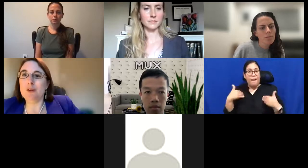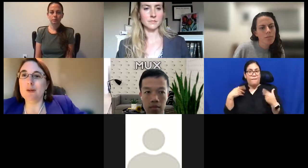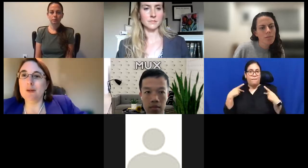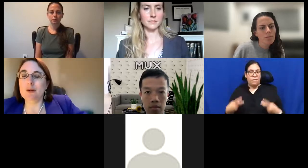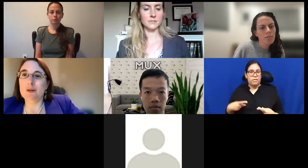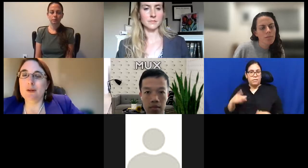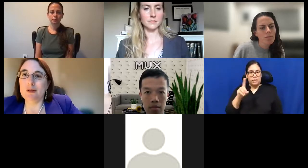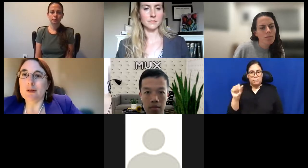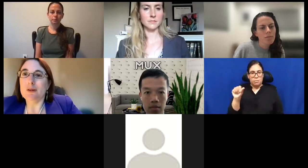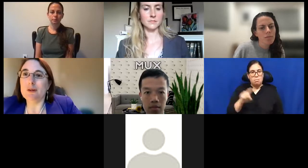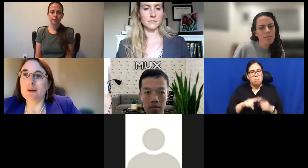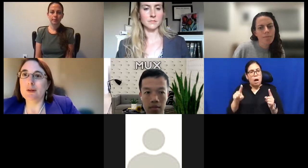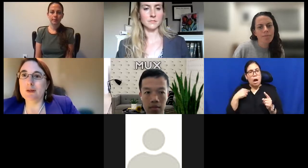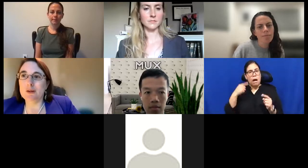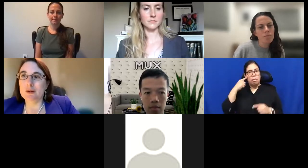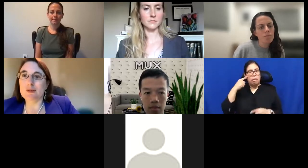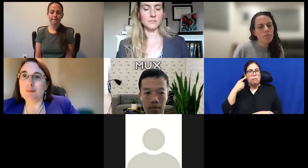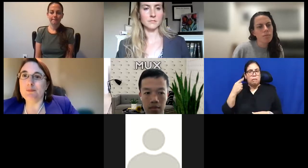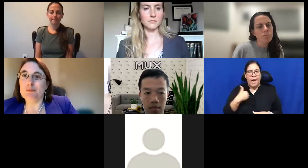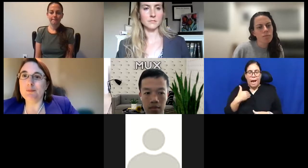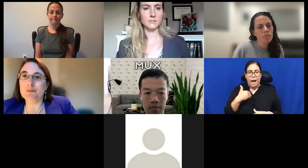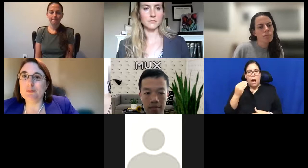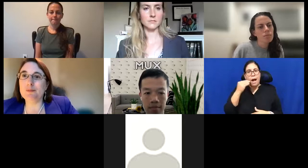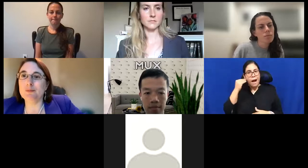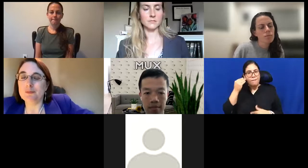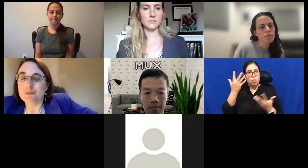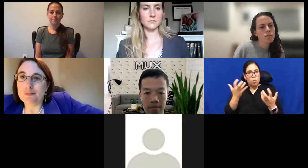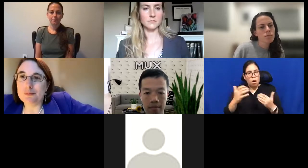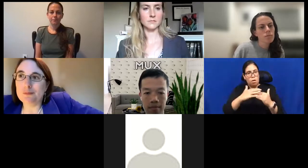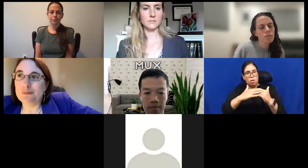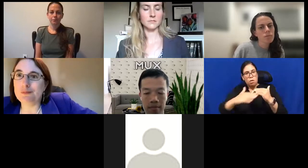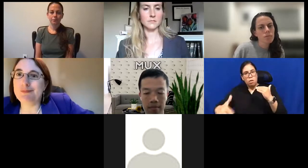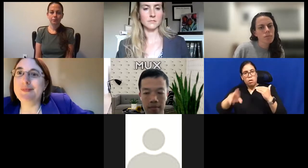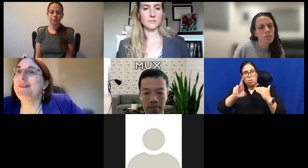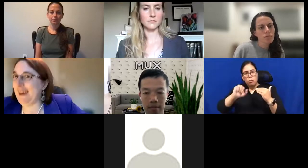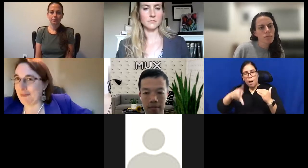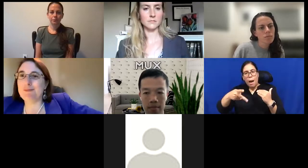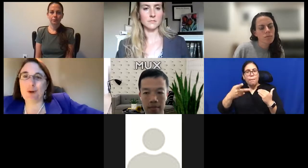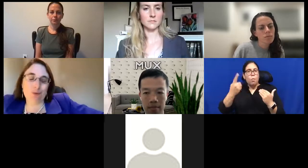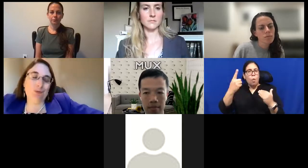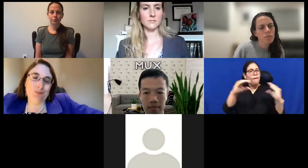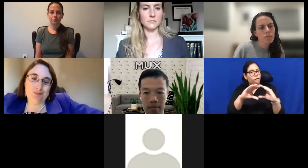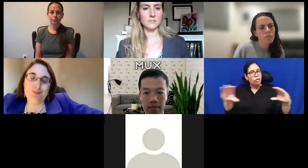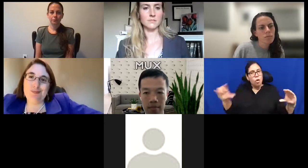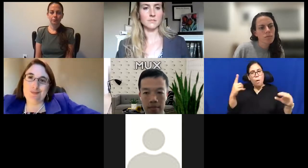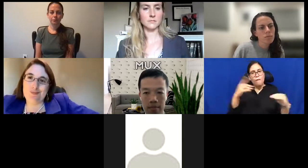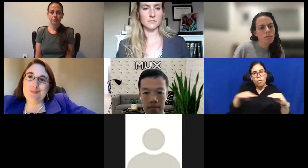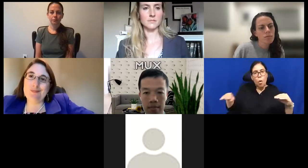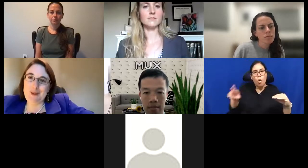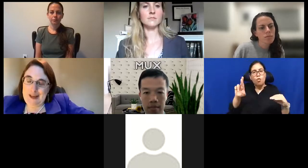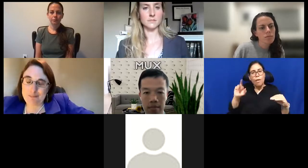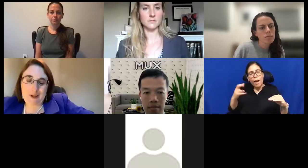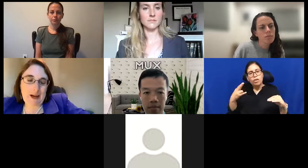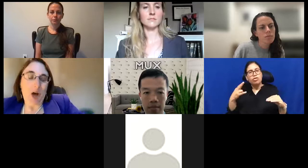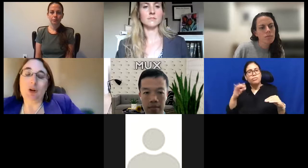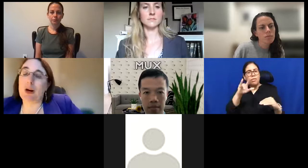need something that is like, has a ramp and everything like that. Ranch style, the whole deal. Lower countertops, all that.